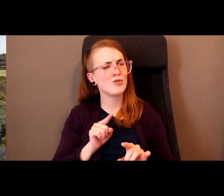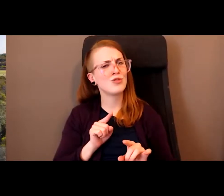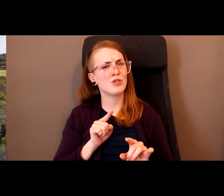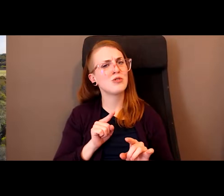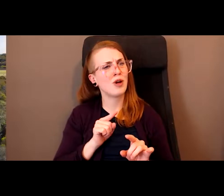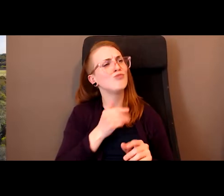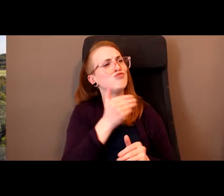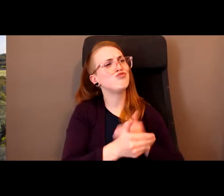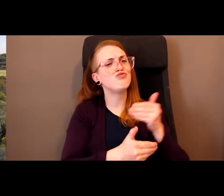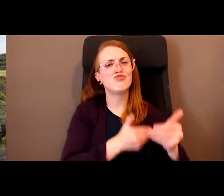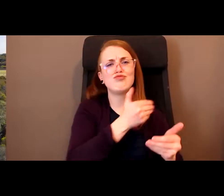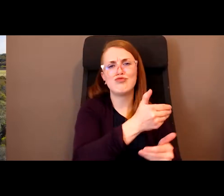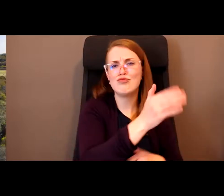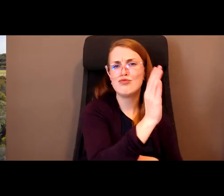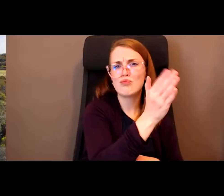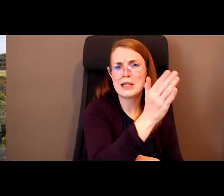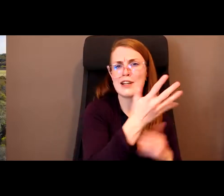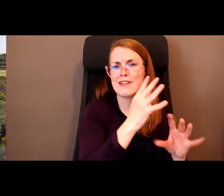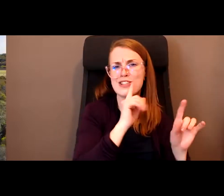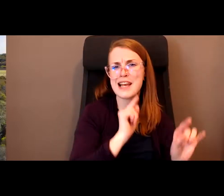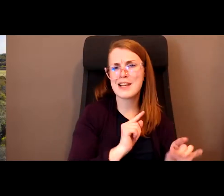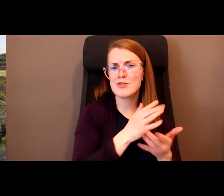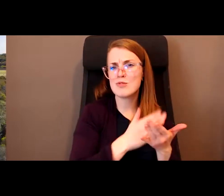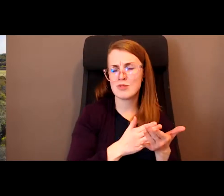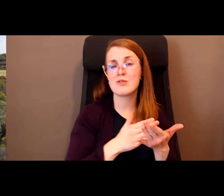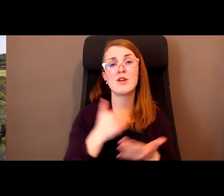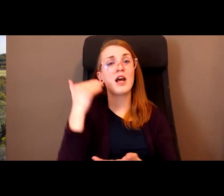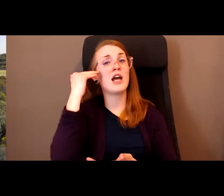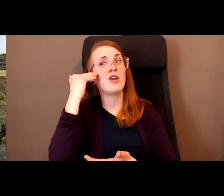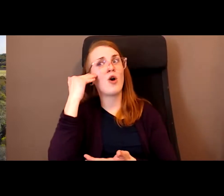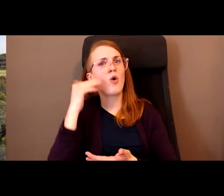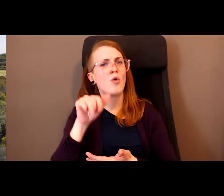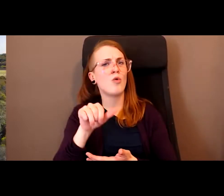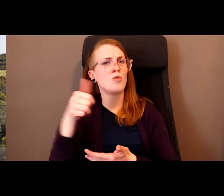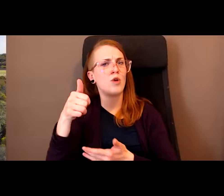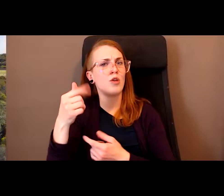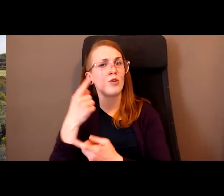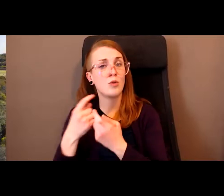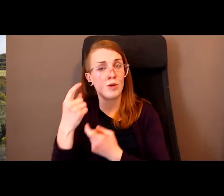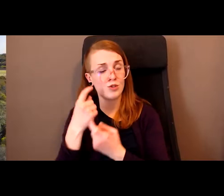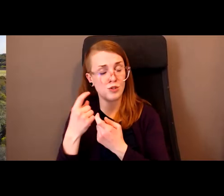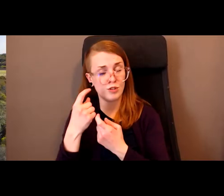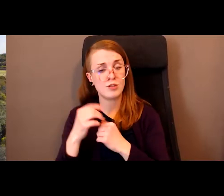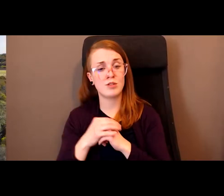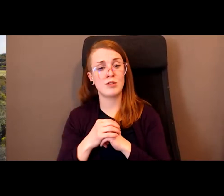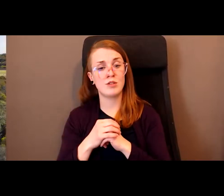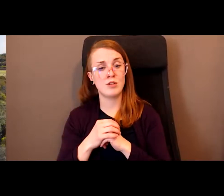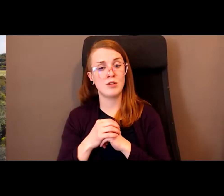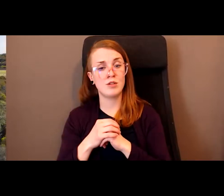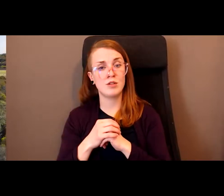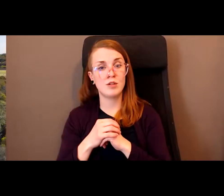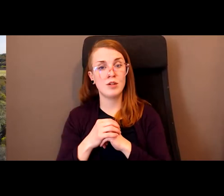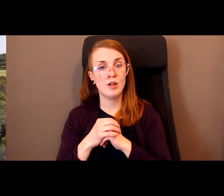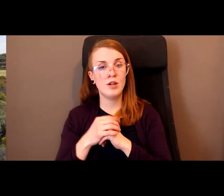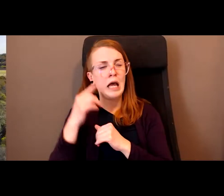moving along. I know there are additional questions and I think some